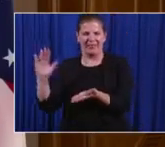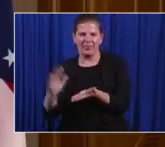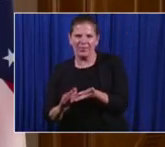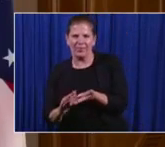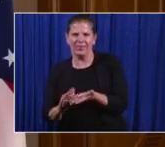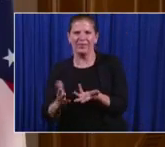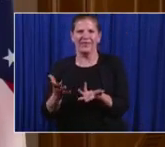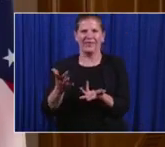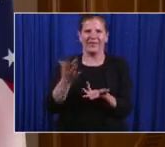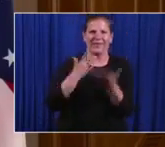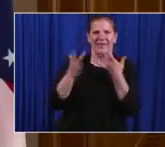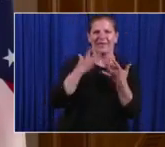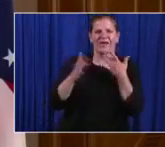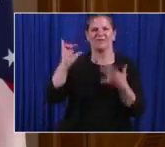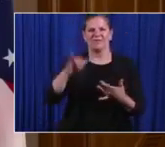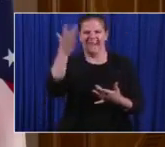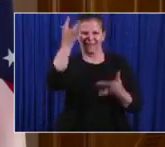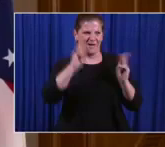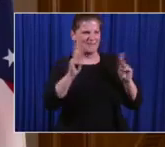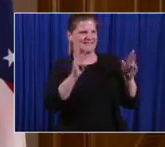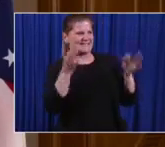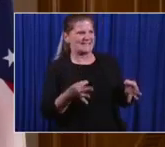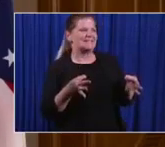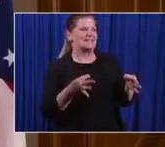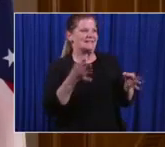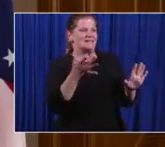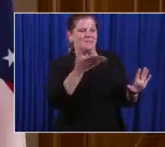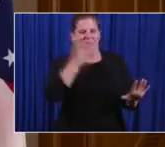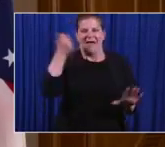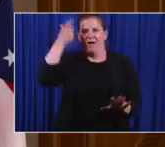why they're staying home to get their unemployment.